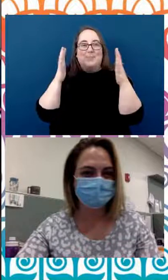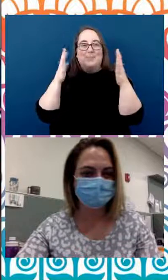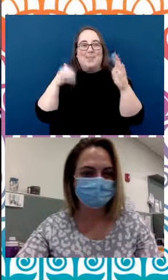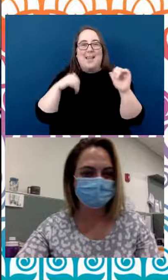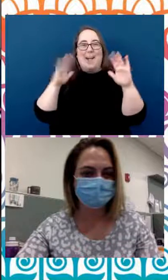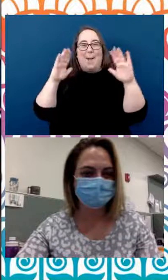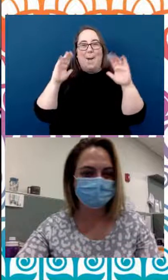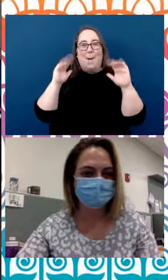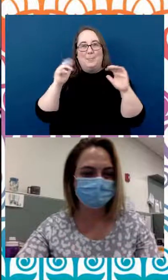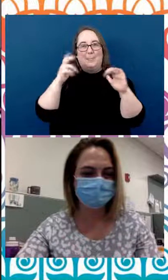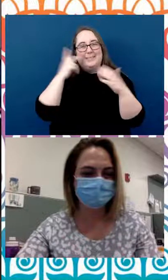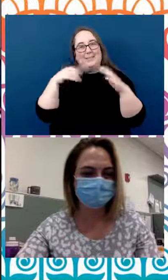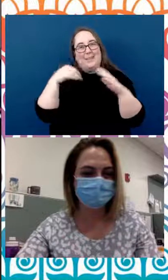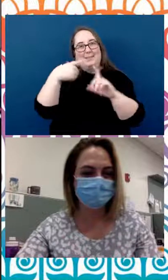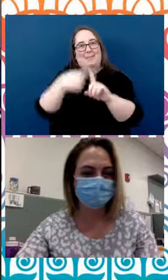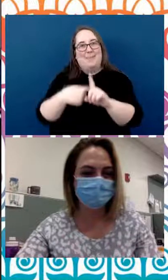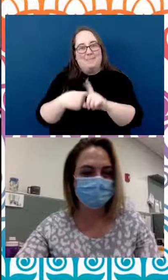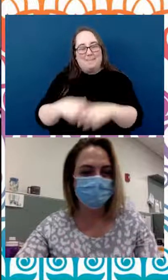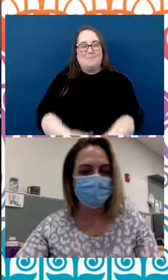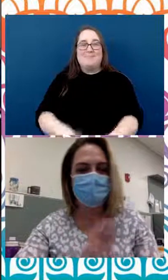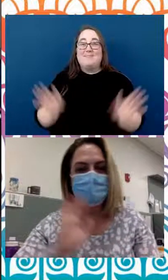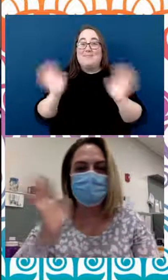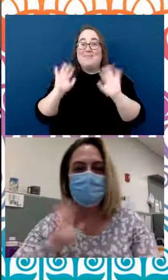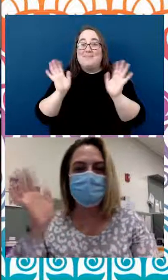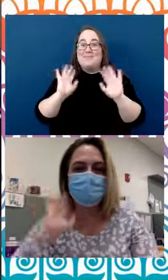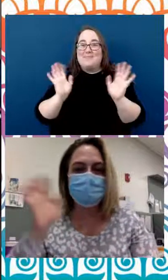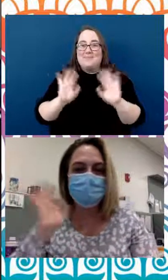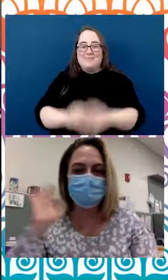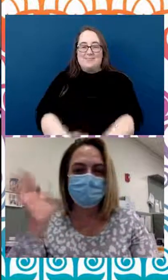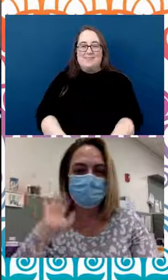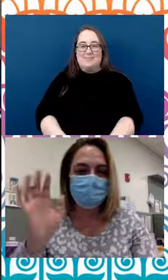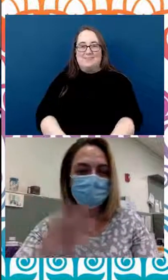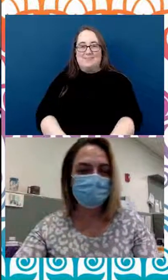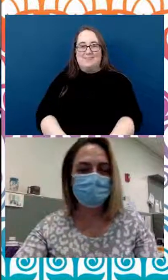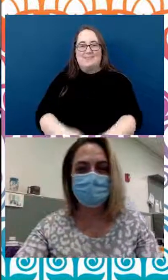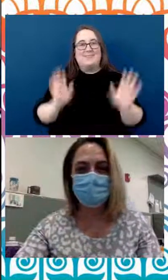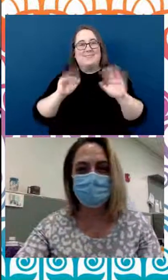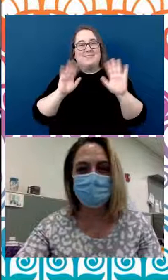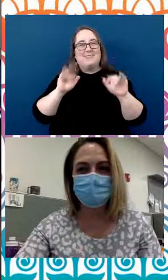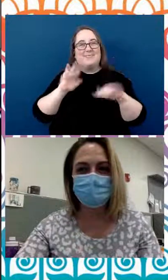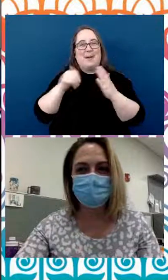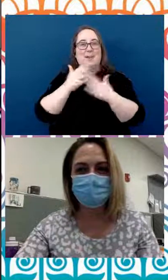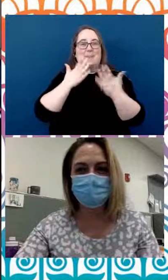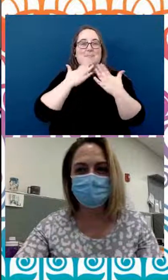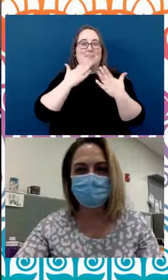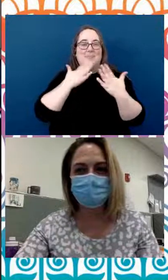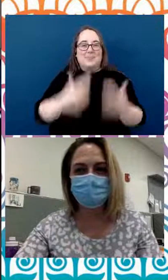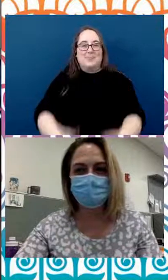see you next month. Bye. Bye, everyone. Thank you.